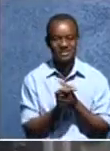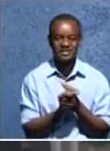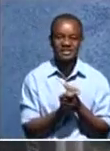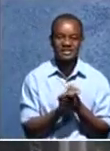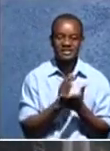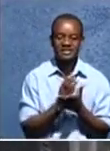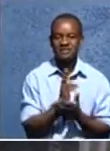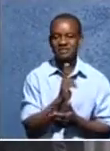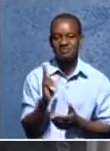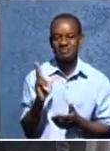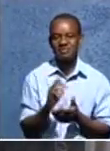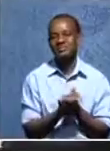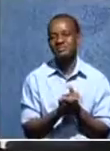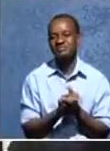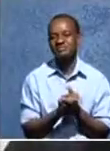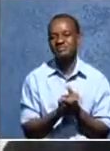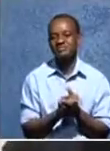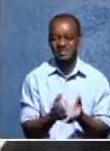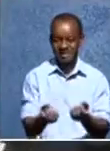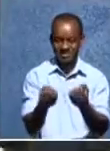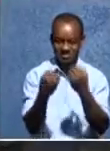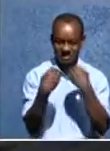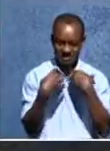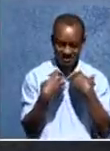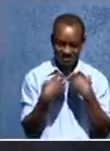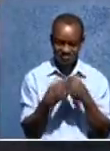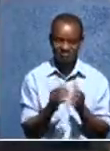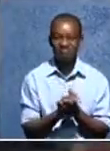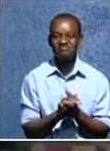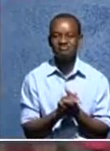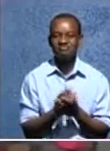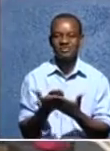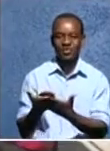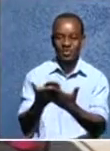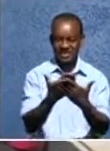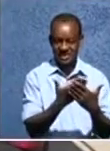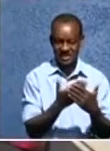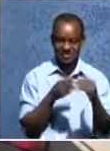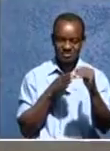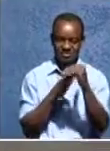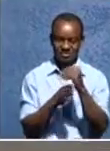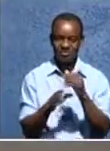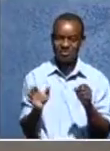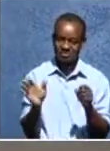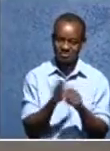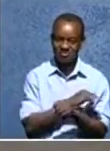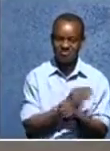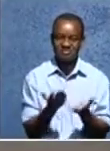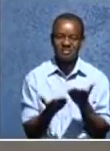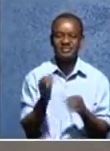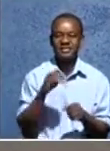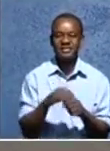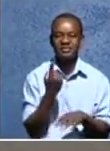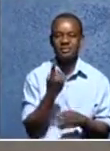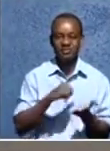make their facilities available, that we have sourced enough rooms that will be placed later on the portal within a week's time to